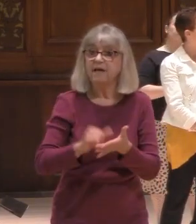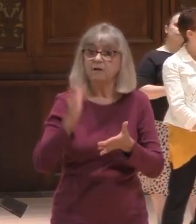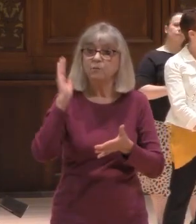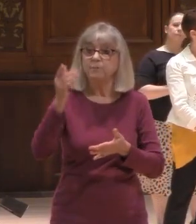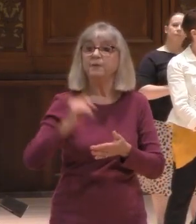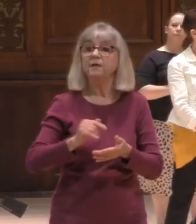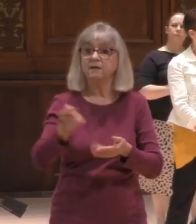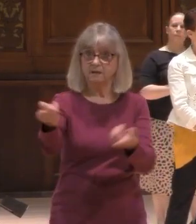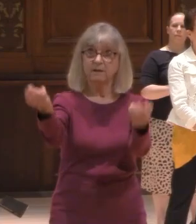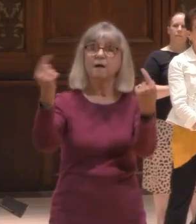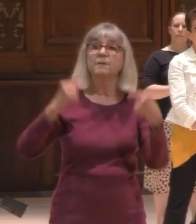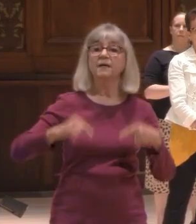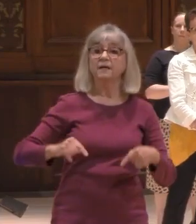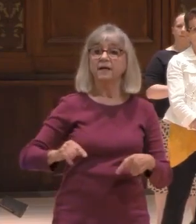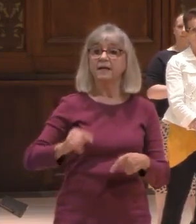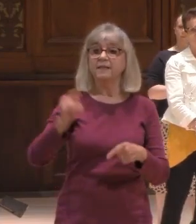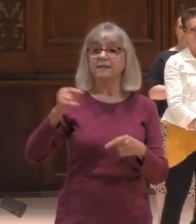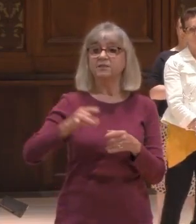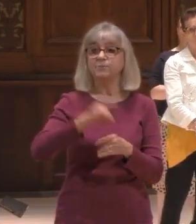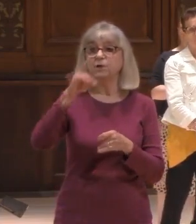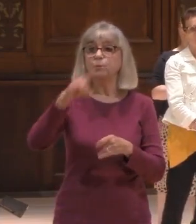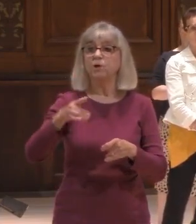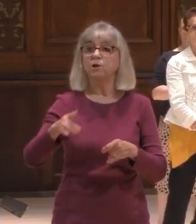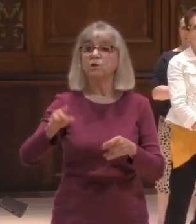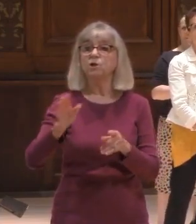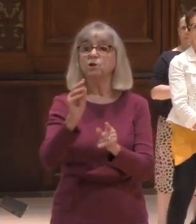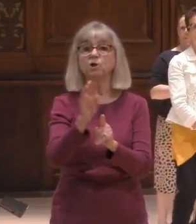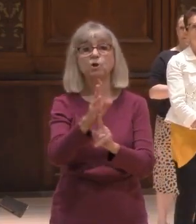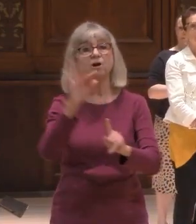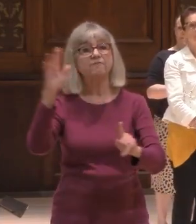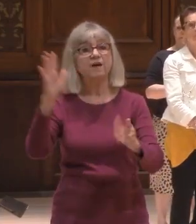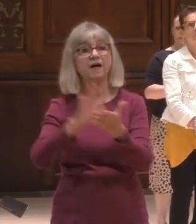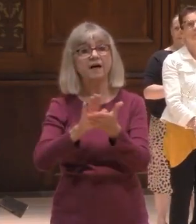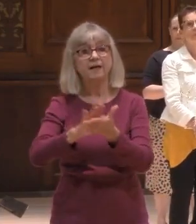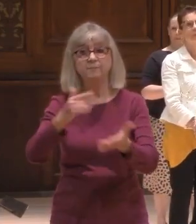The Spirit will glorify me, taking what is mine and